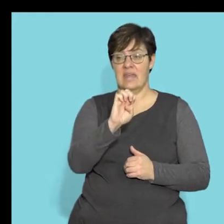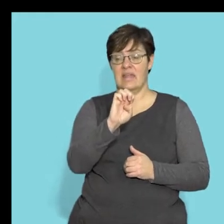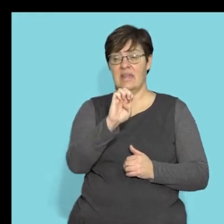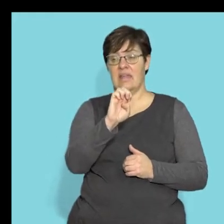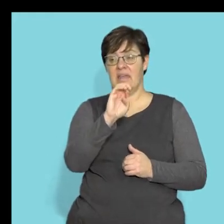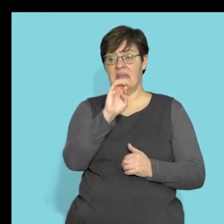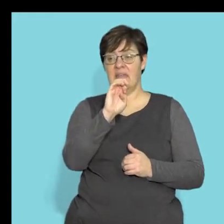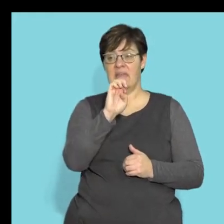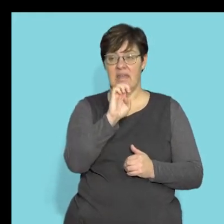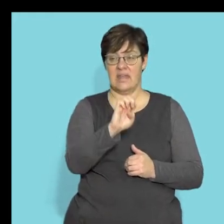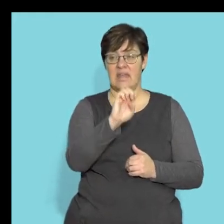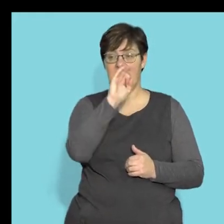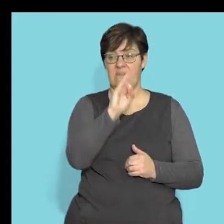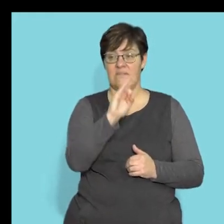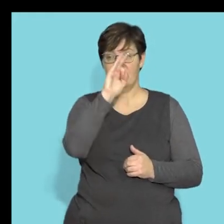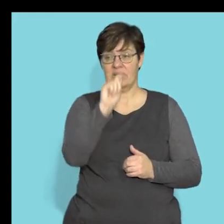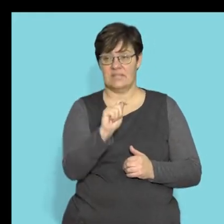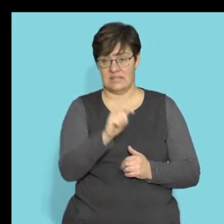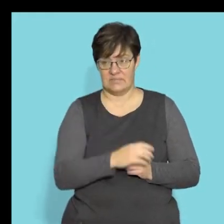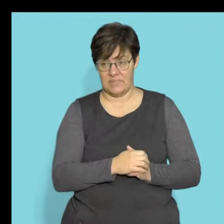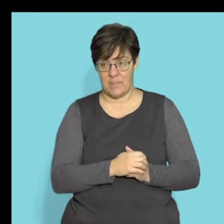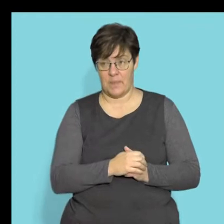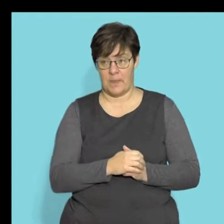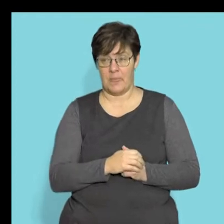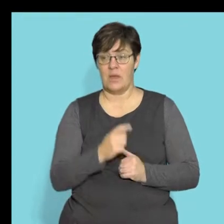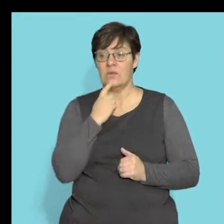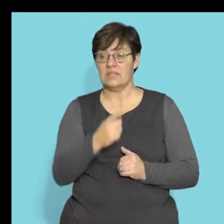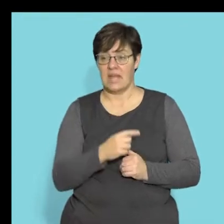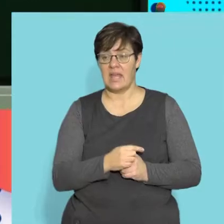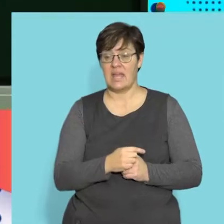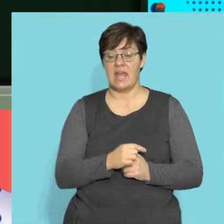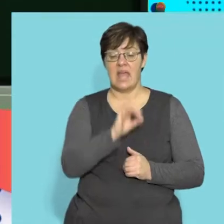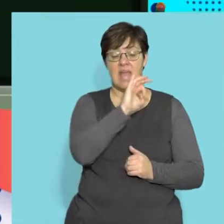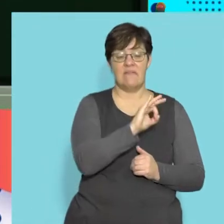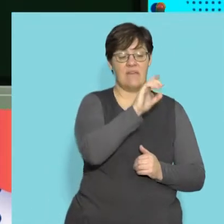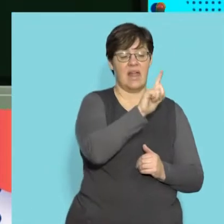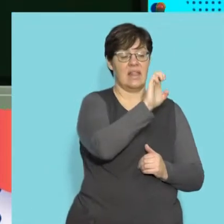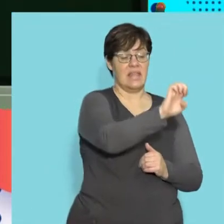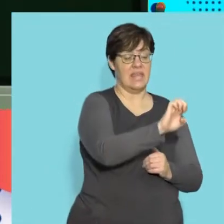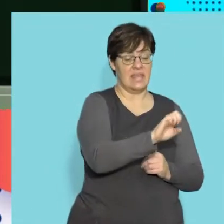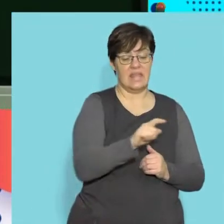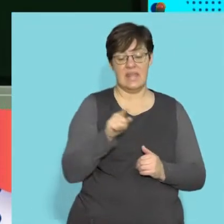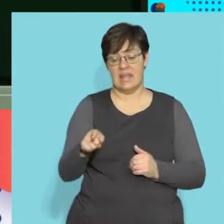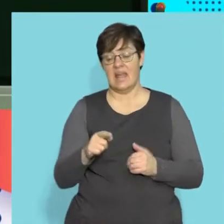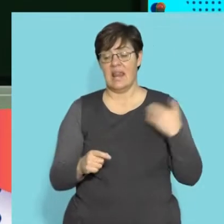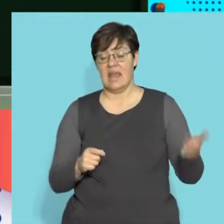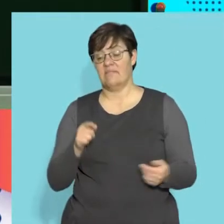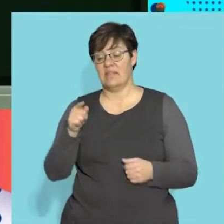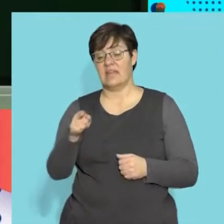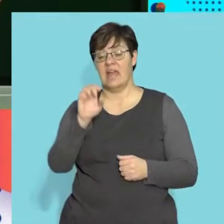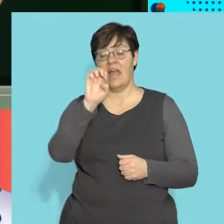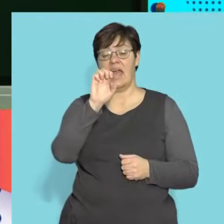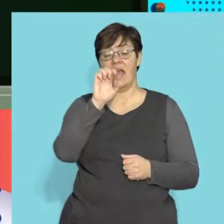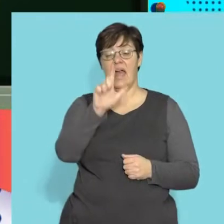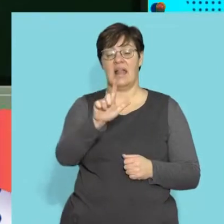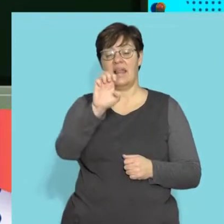So I make that association. I make that association by saying Fleming has the F, L, and E, and